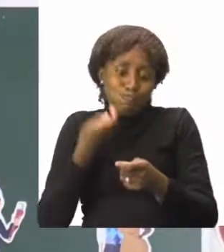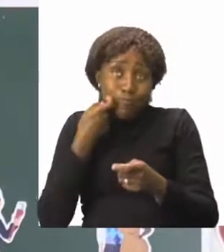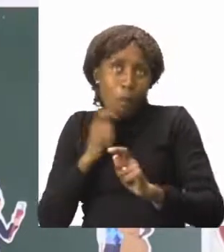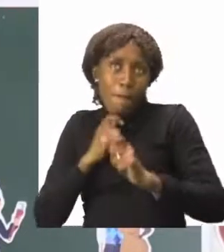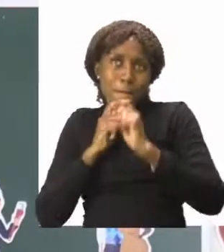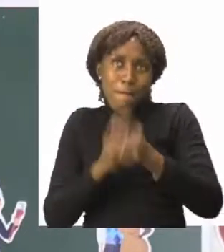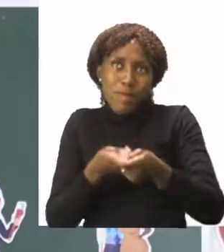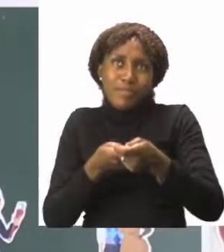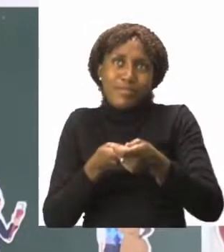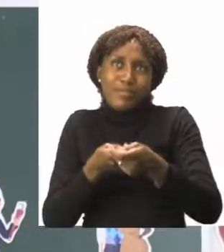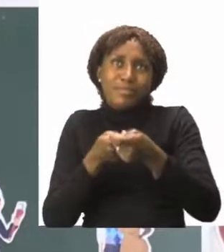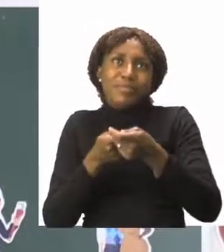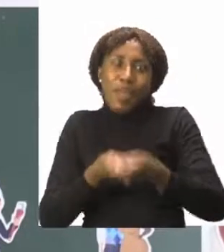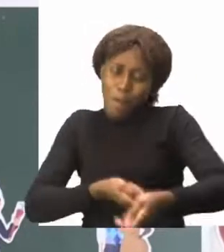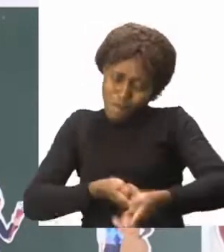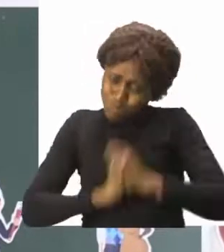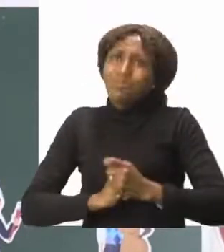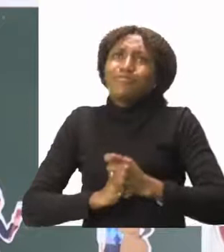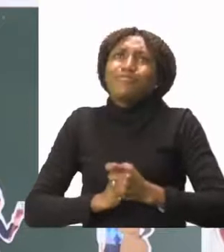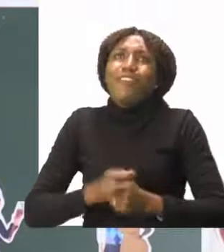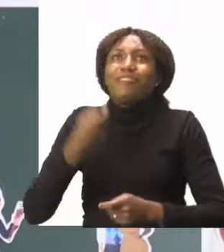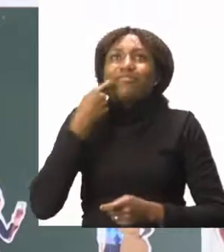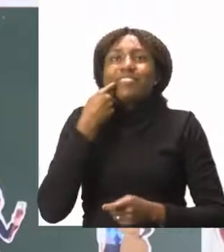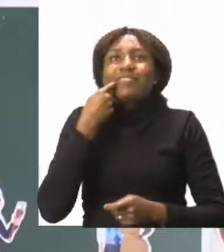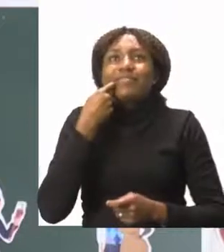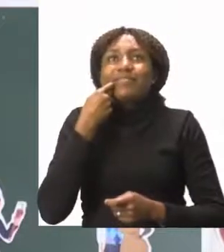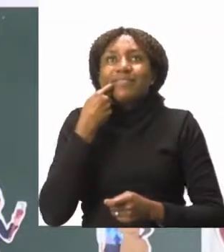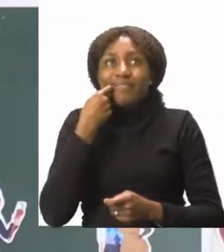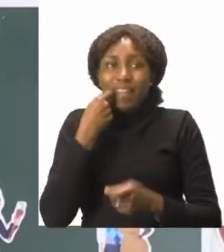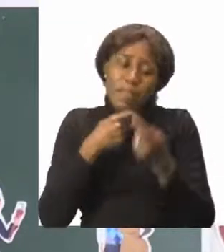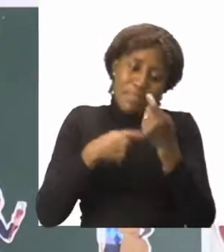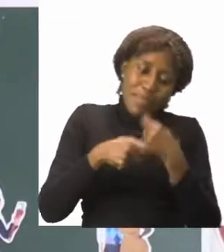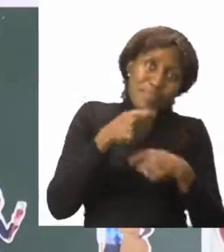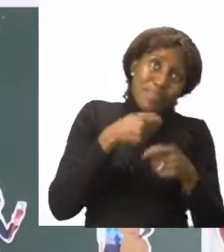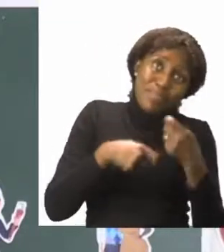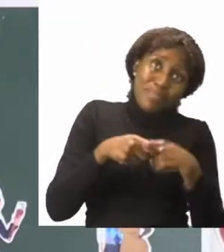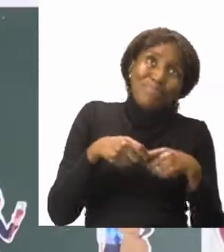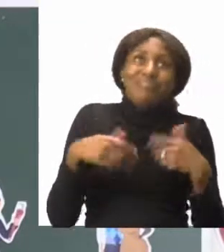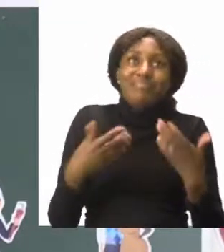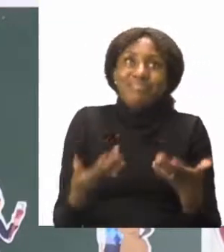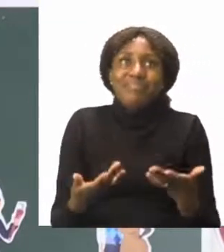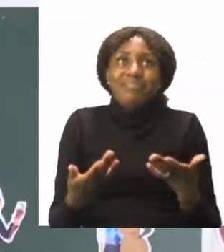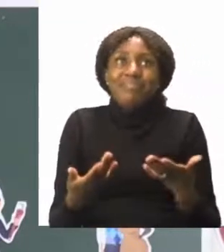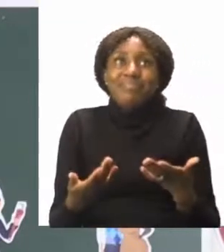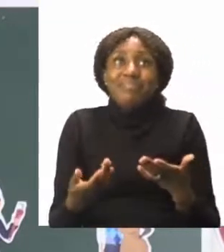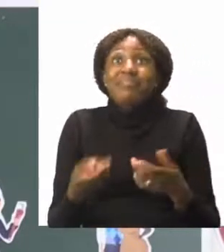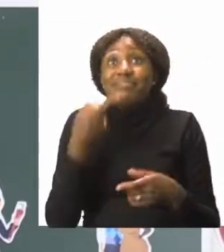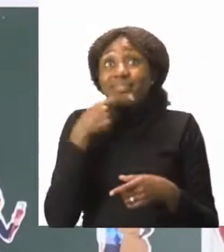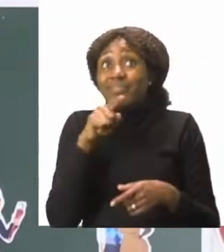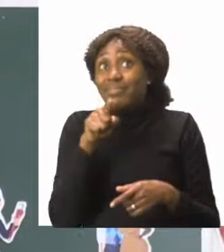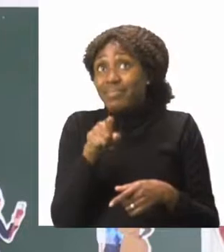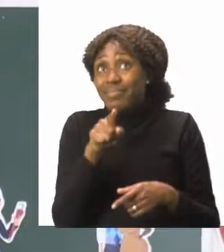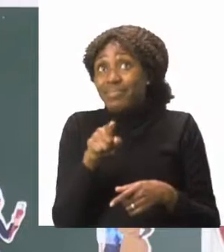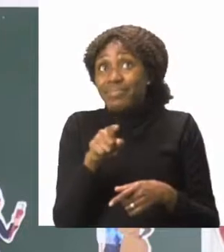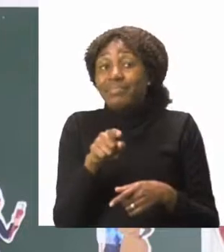and he tries to catch some fish so that he can go and sell them. A fisherman is someone who